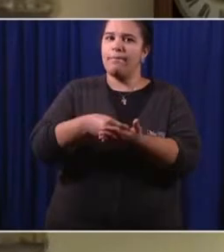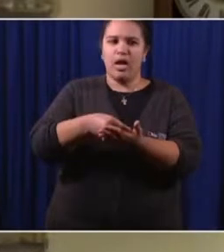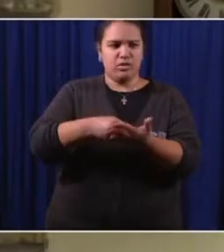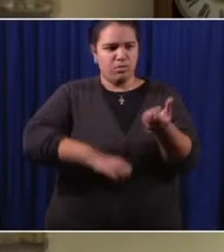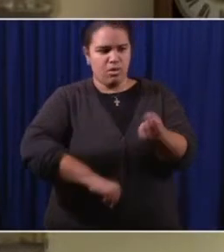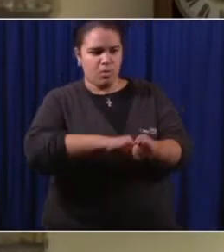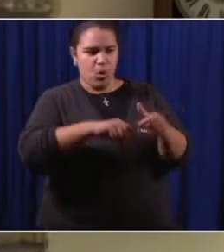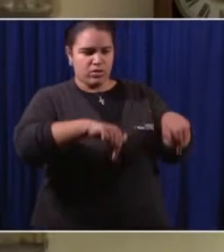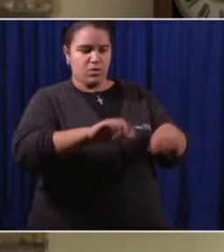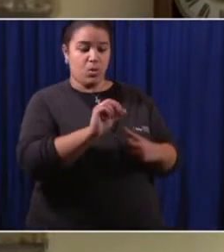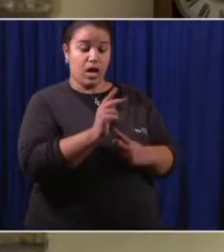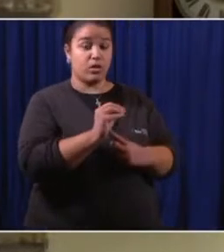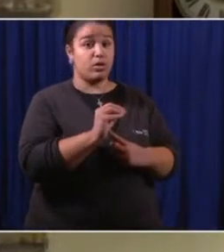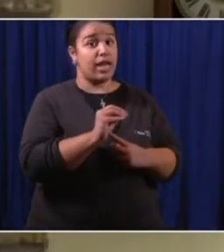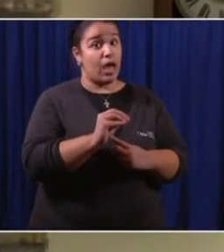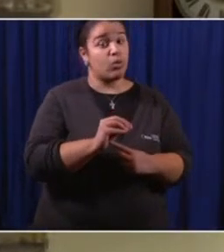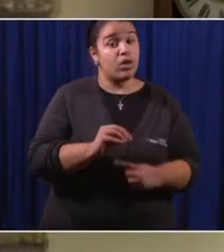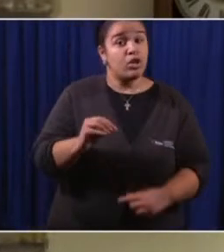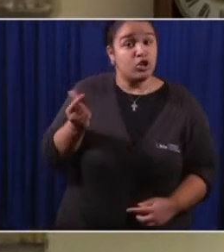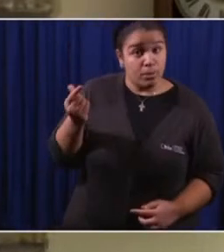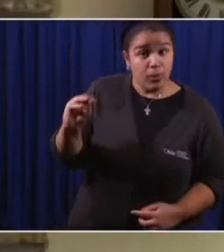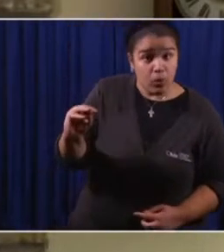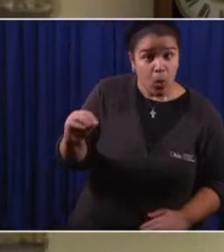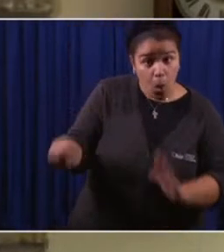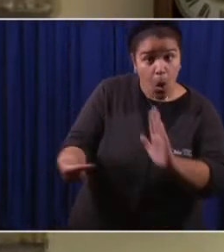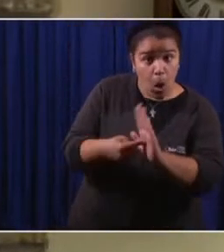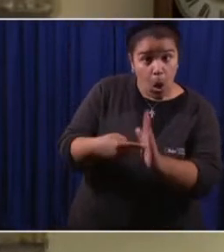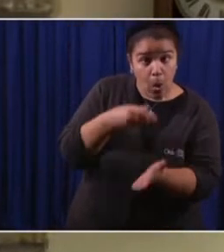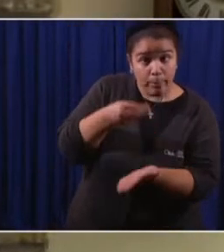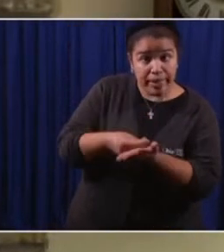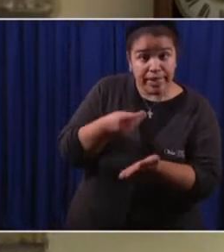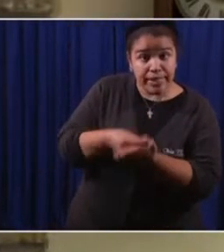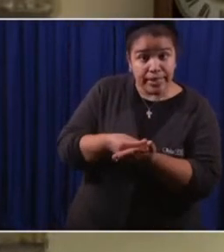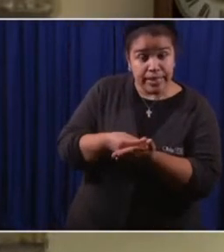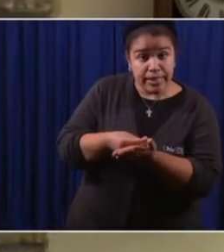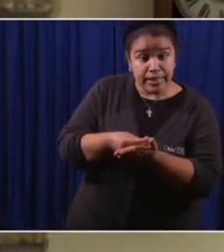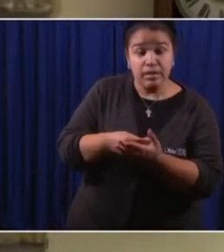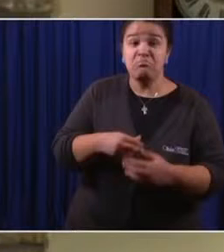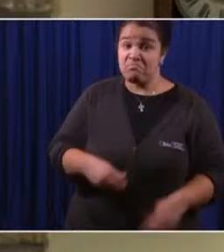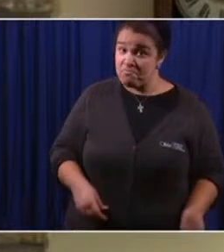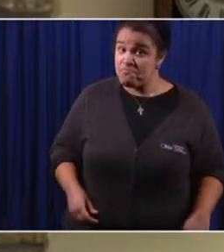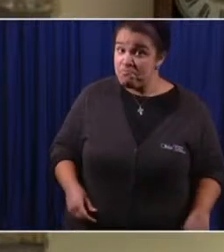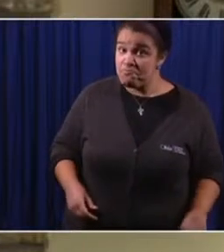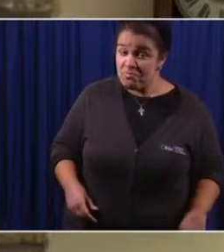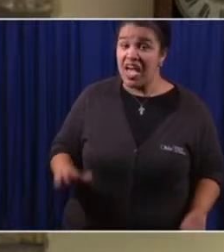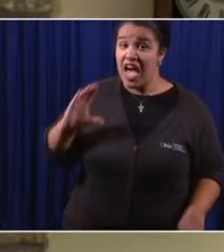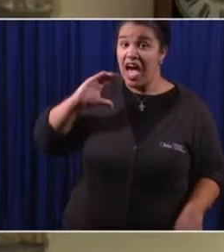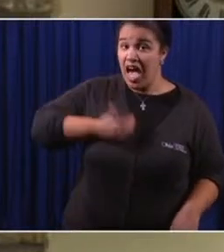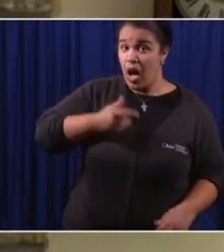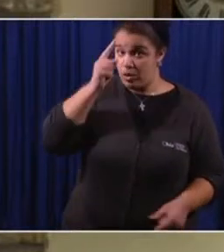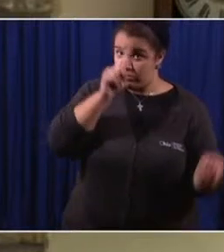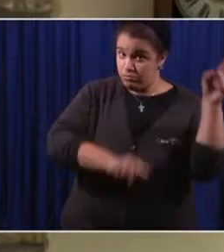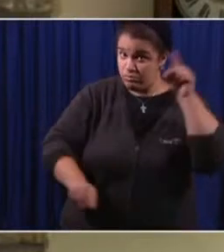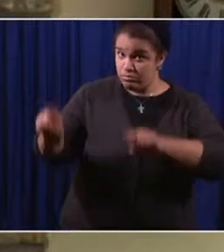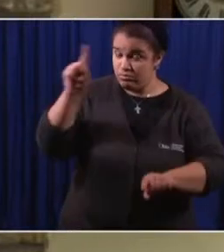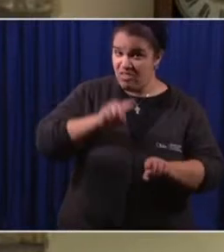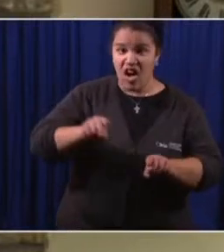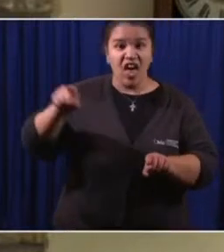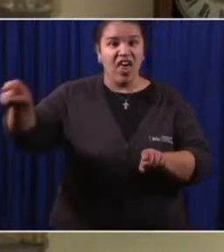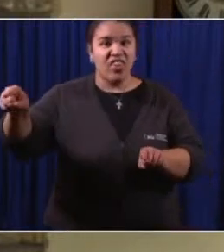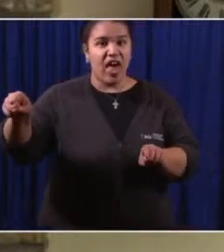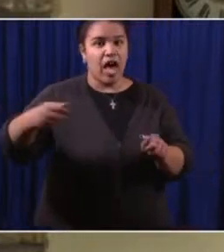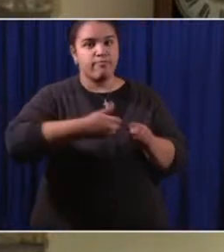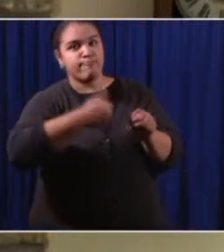they do owe this money because they did not carry out all the terms of what they said they were going to do, we're